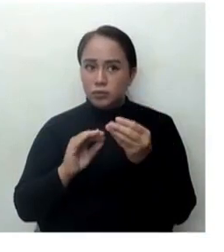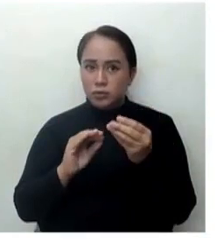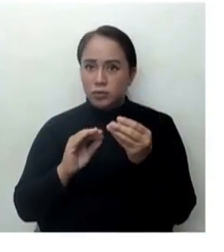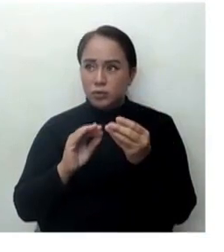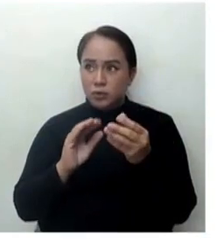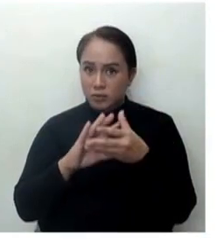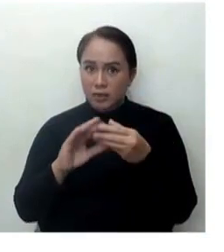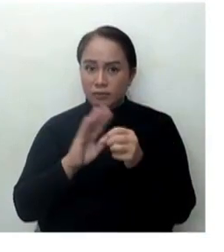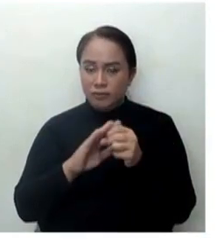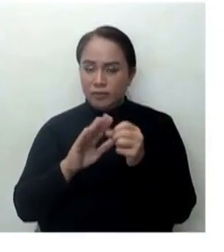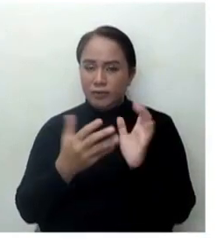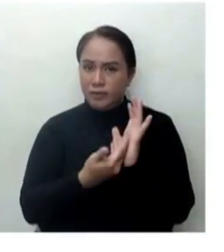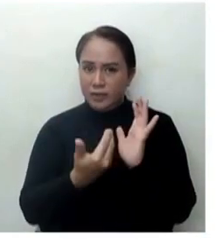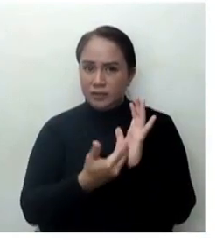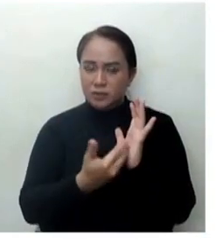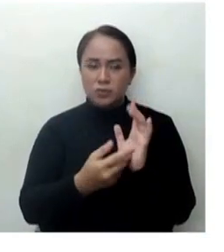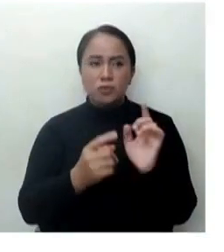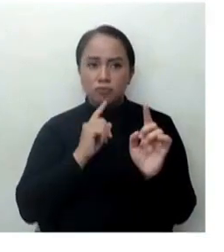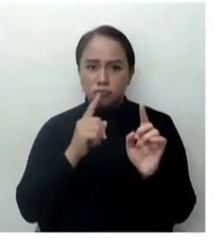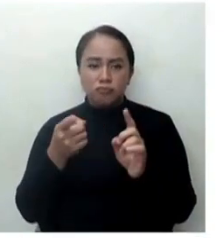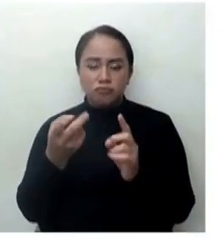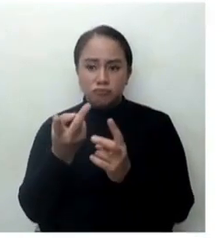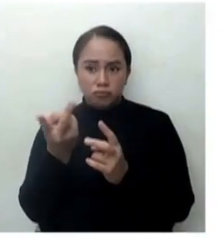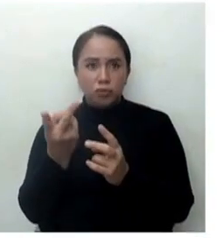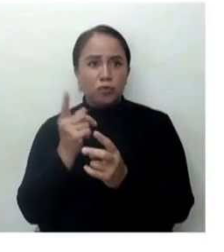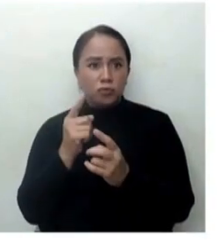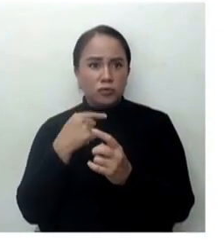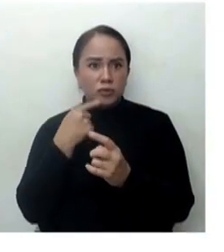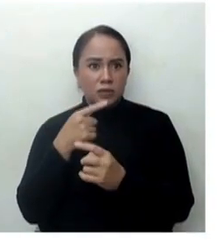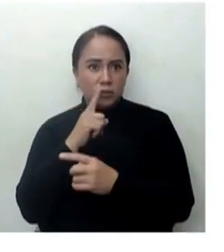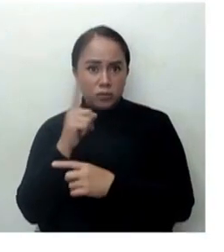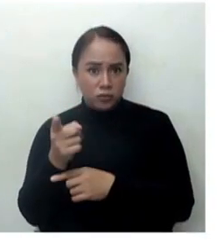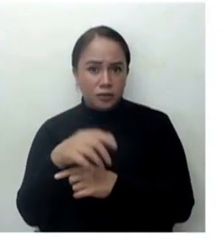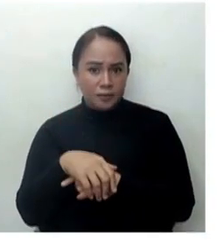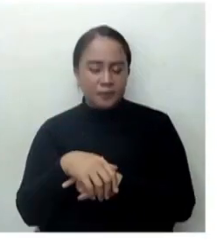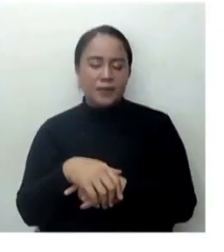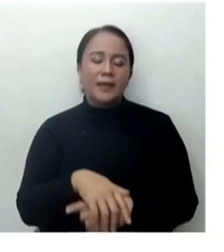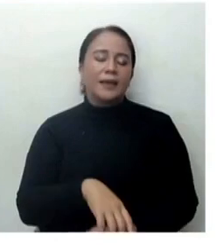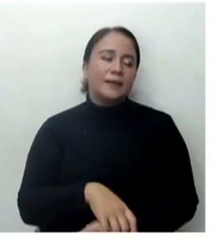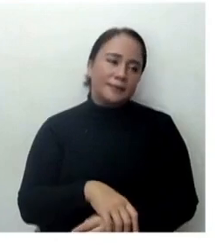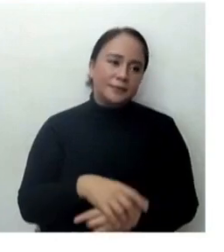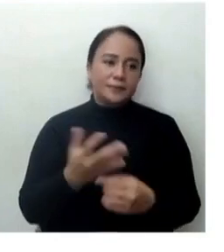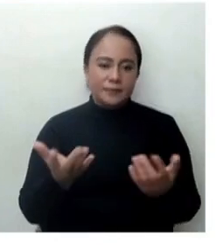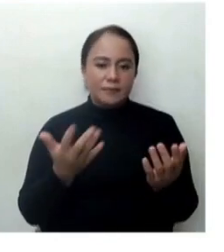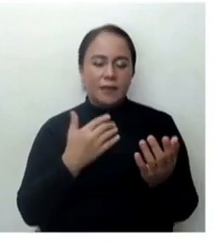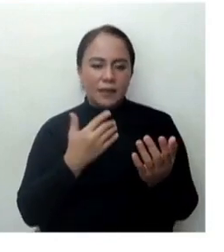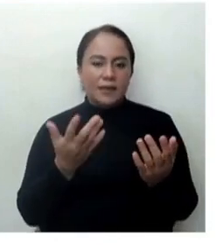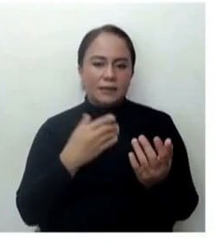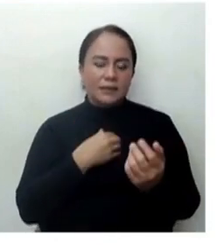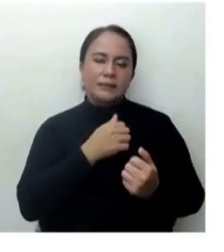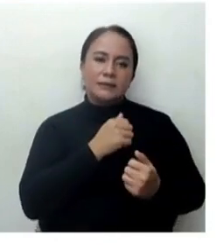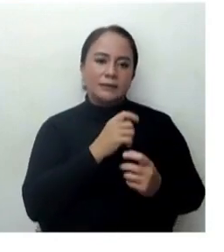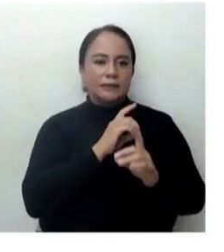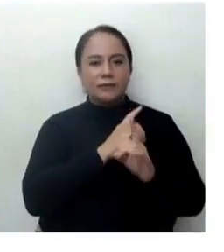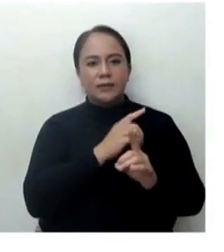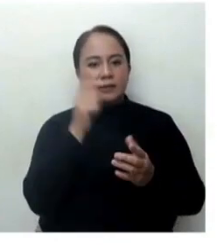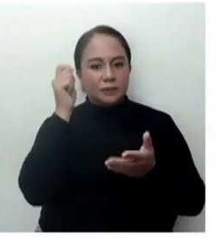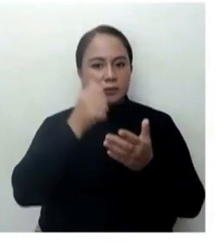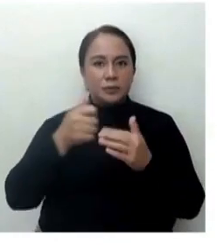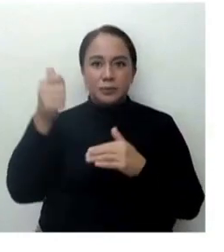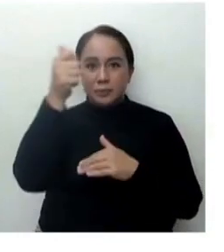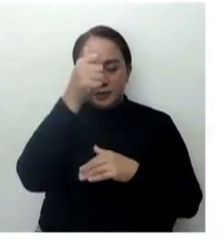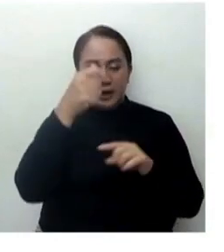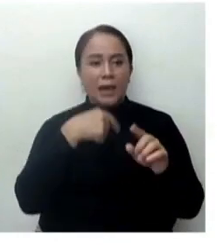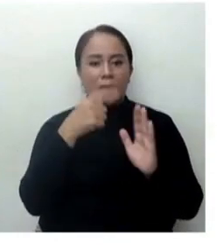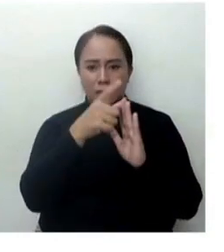the government or the DND is insisting? You know, the defense secretary is a lawyer. He's entitled to